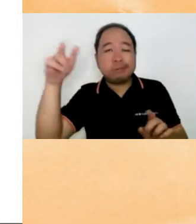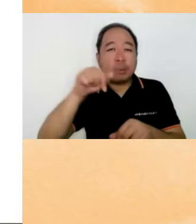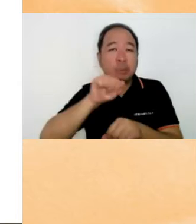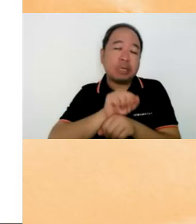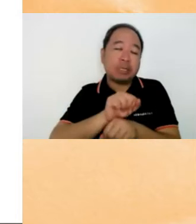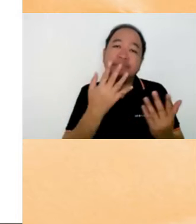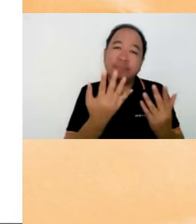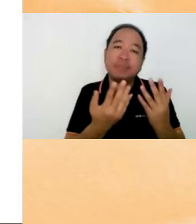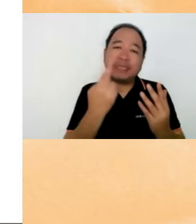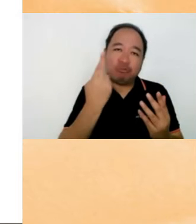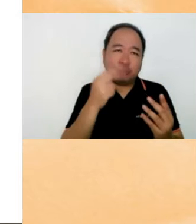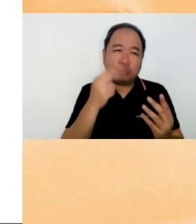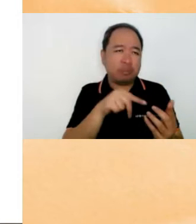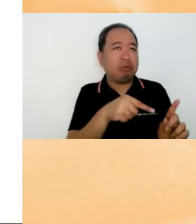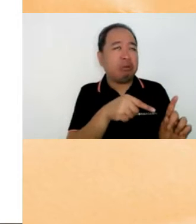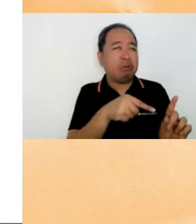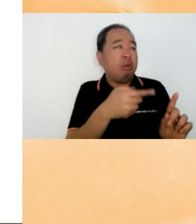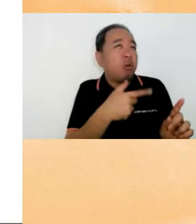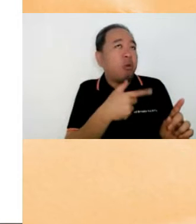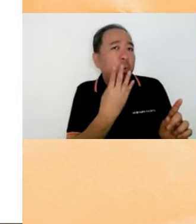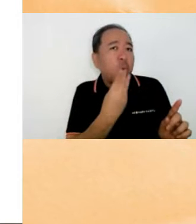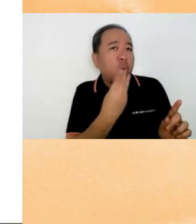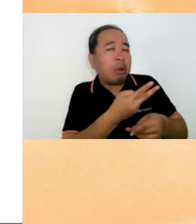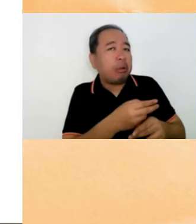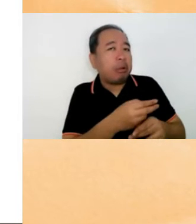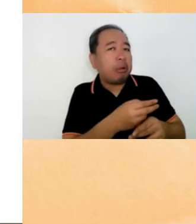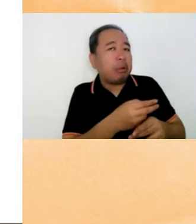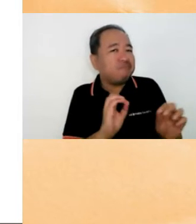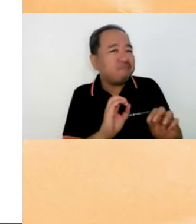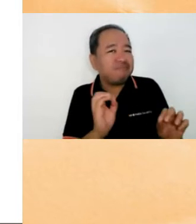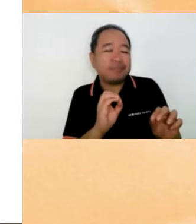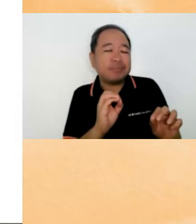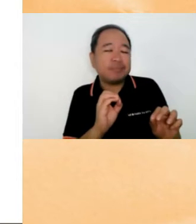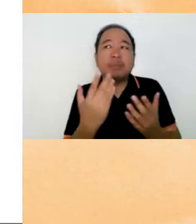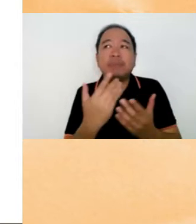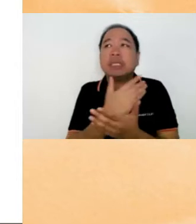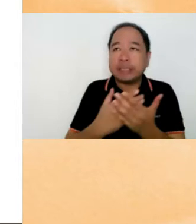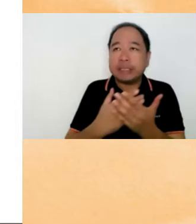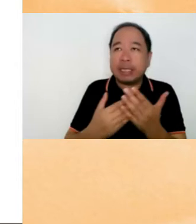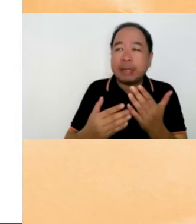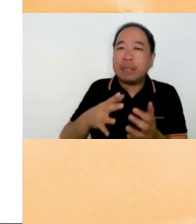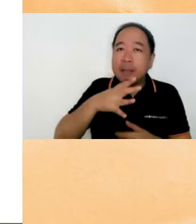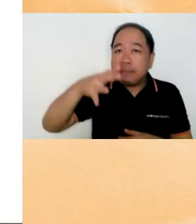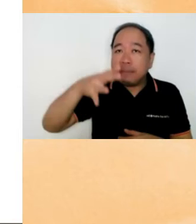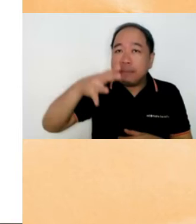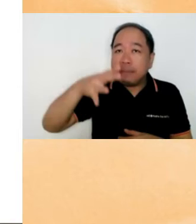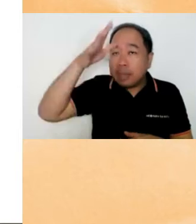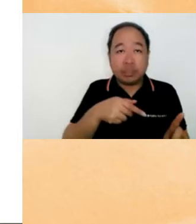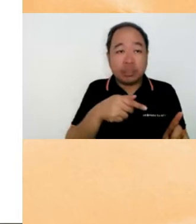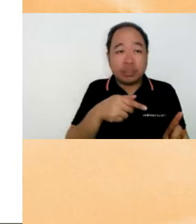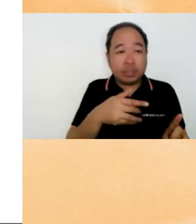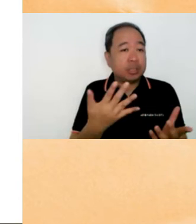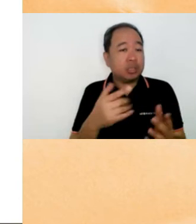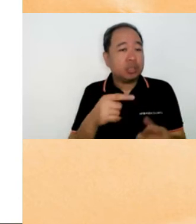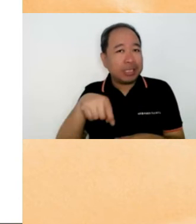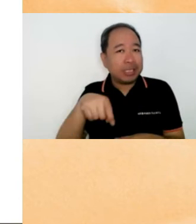Some parents, even when present, because of the need to do chores, may